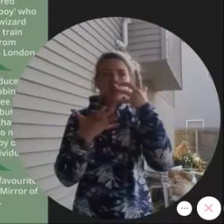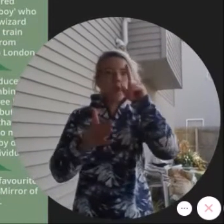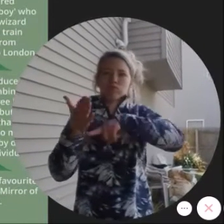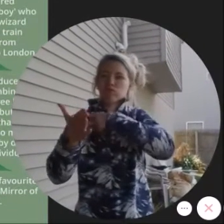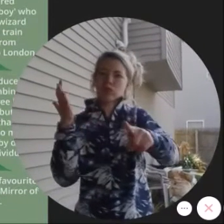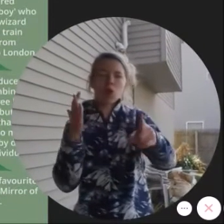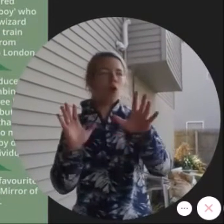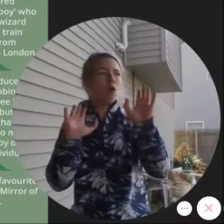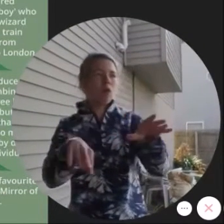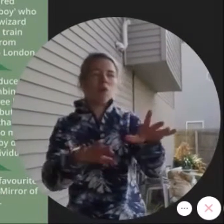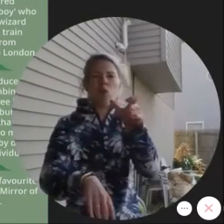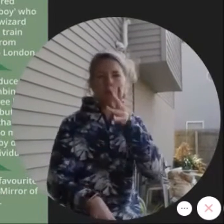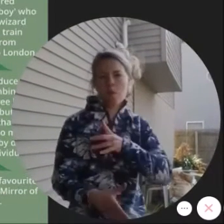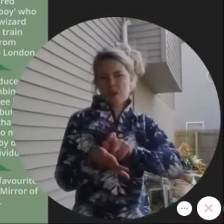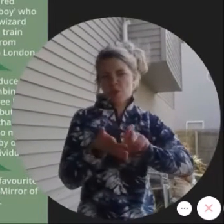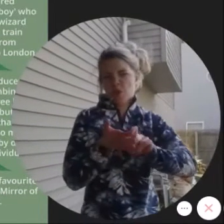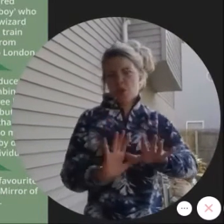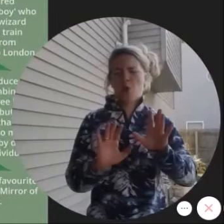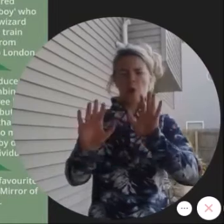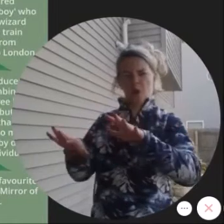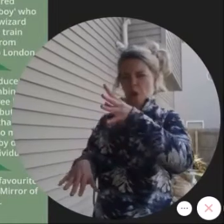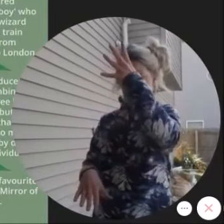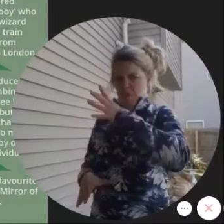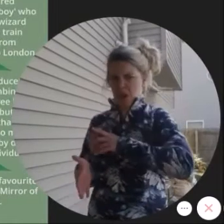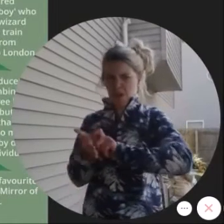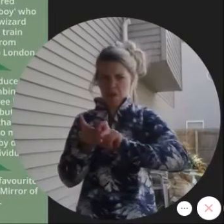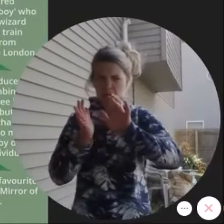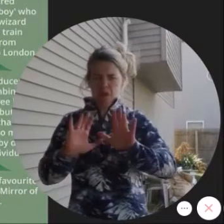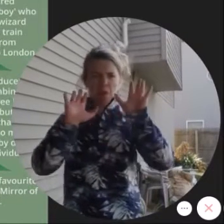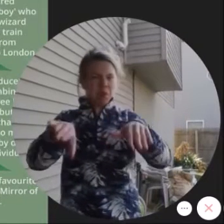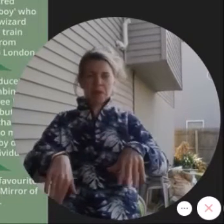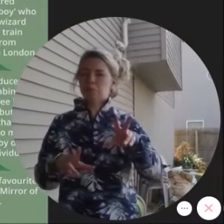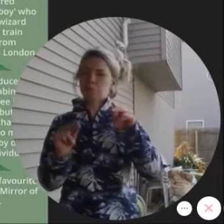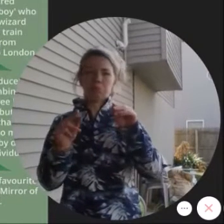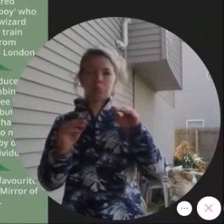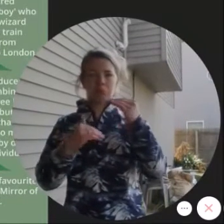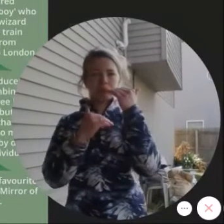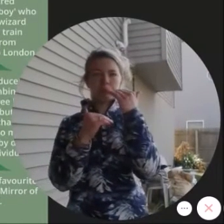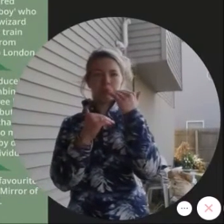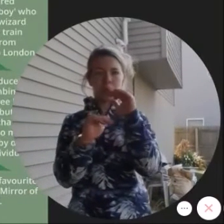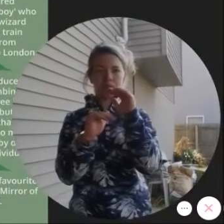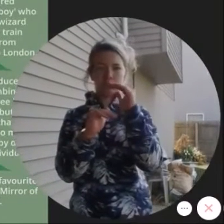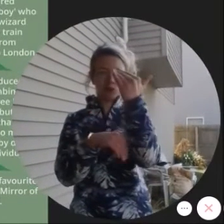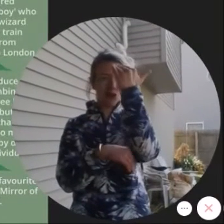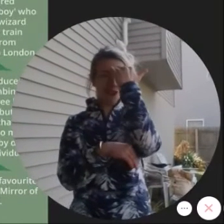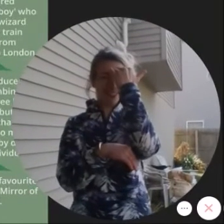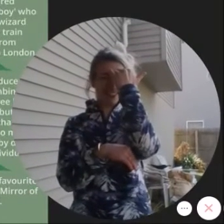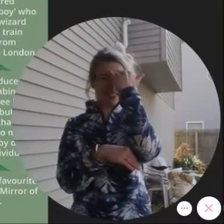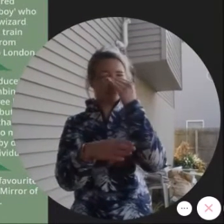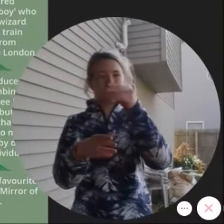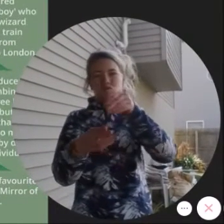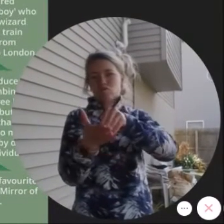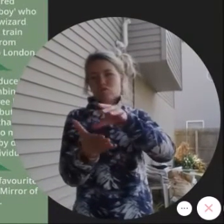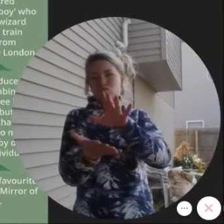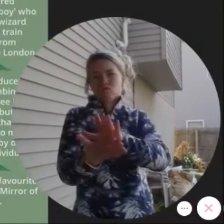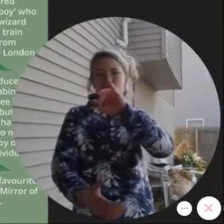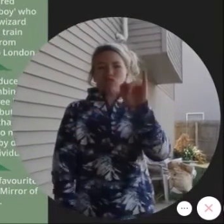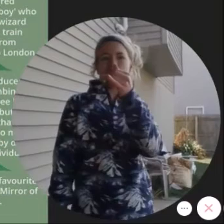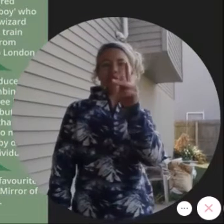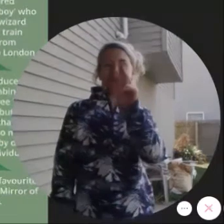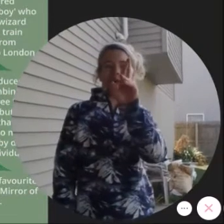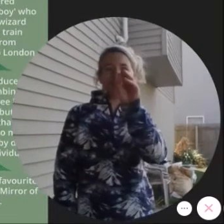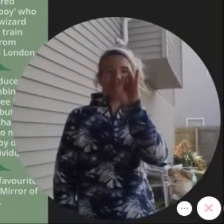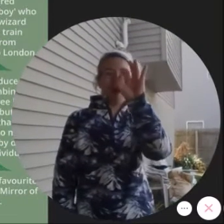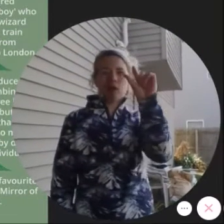instead, because she didn't want people to discriminate against her being a woman and didn't think it was important if a man or a woman wrote it, which is why she used